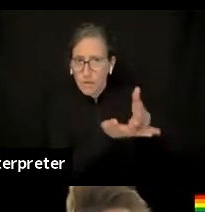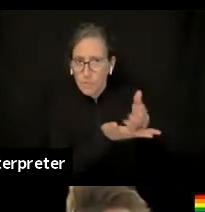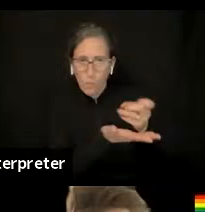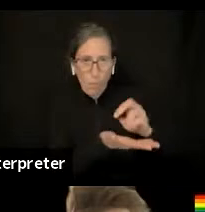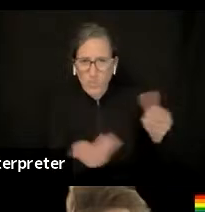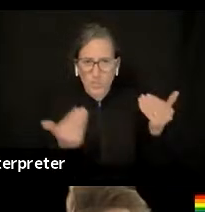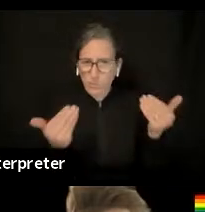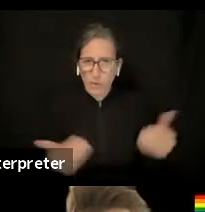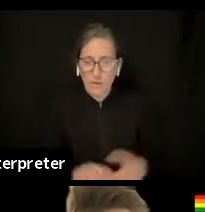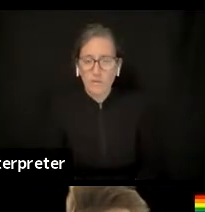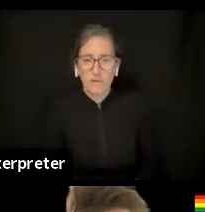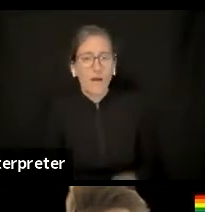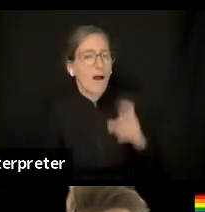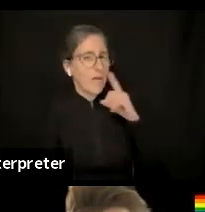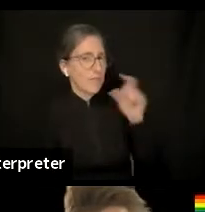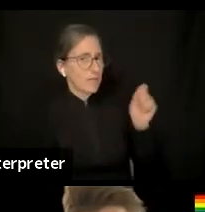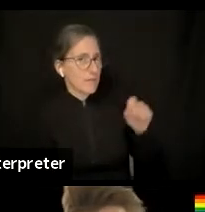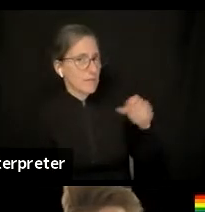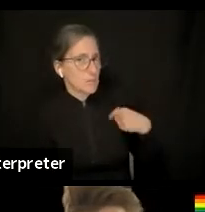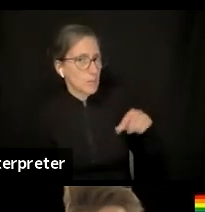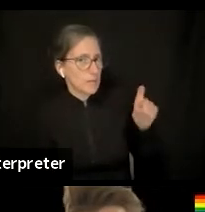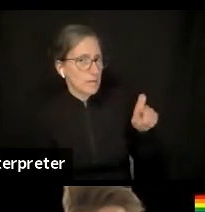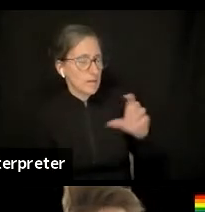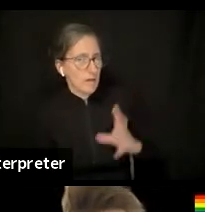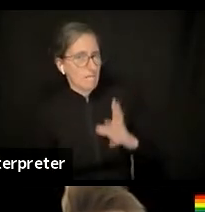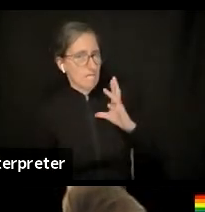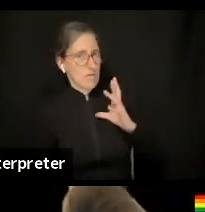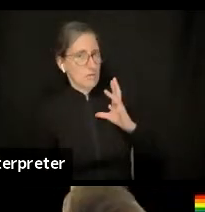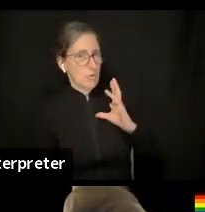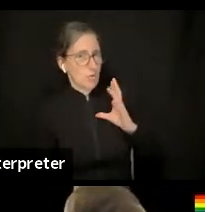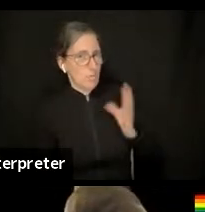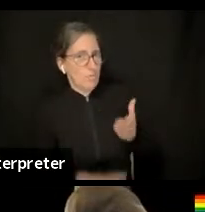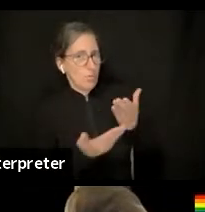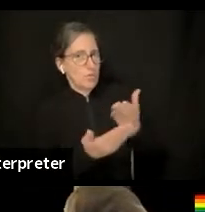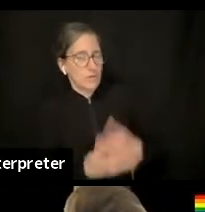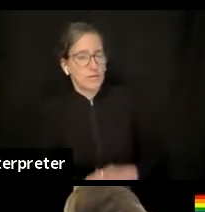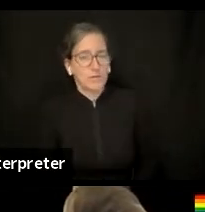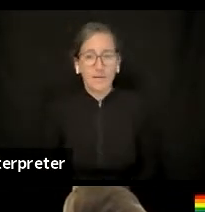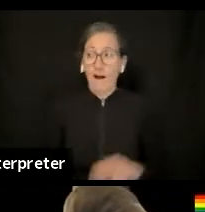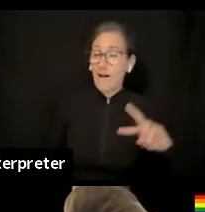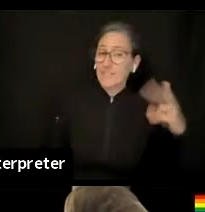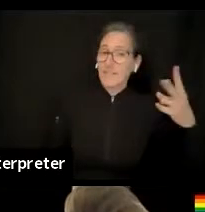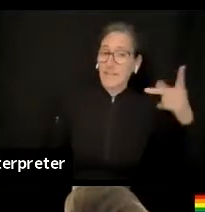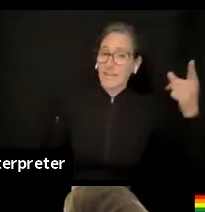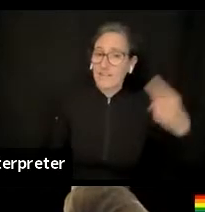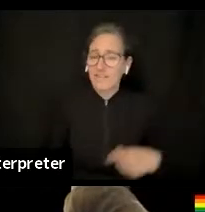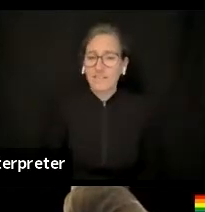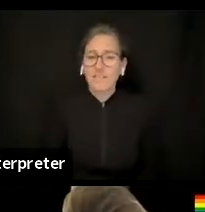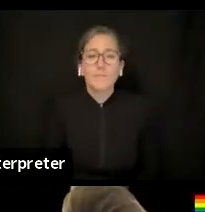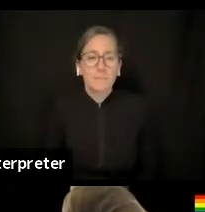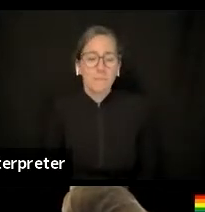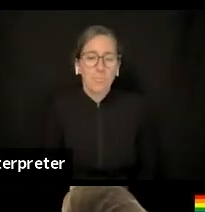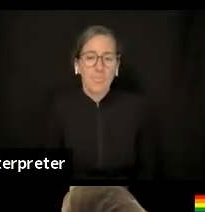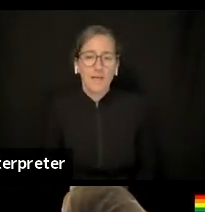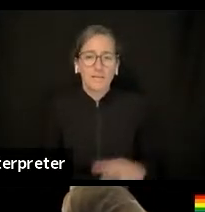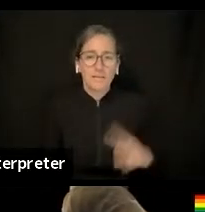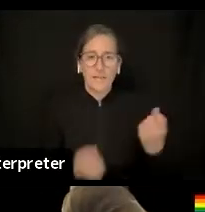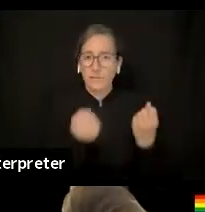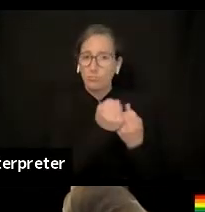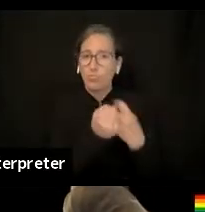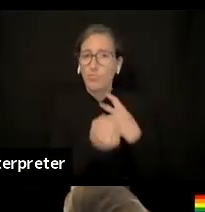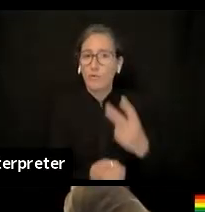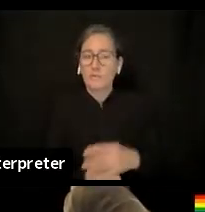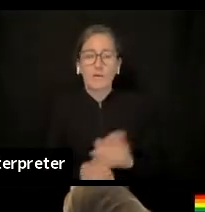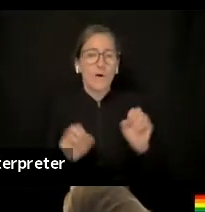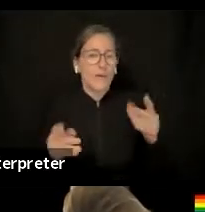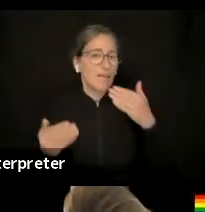official motion. Oh, sorry, I heard a voice. Oh, second it. Oh, someone seconded it. Okay. Great. All right. Thank